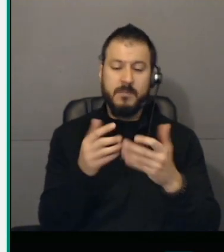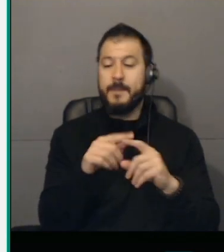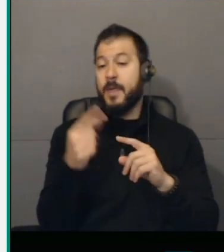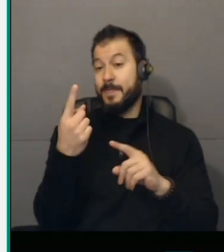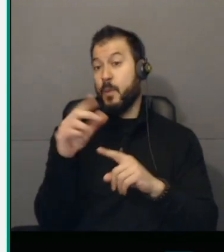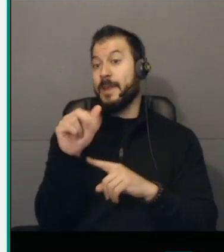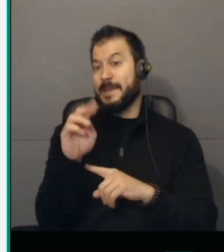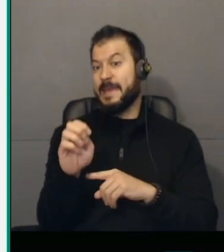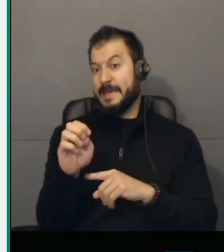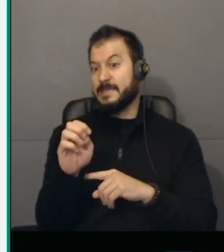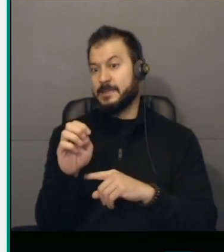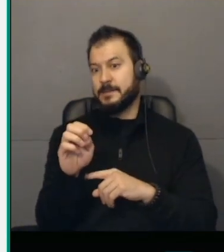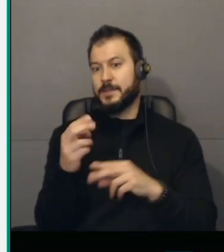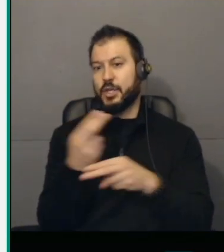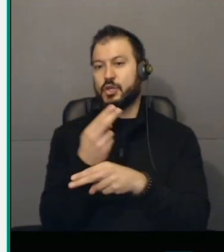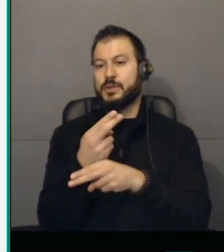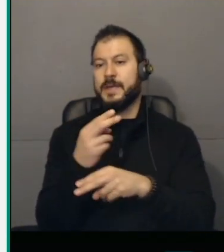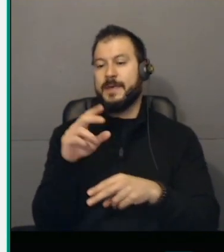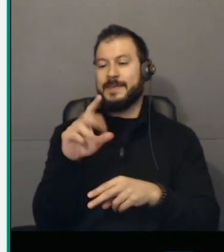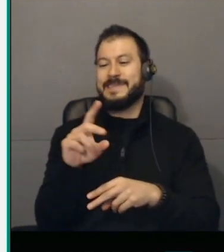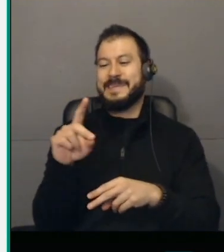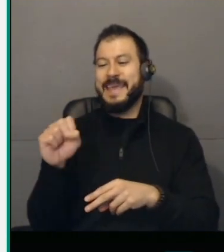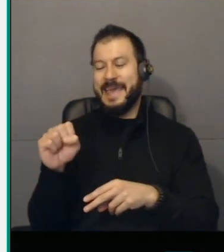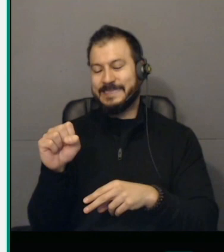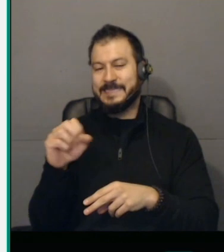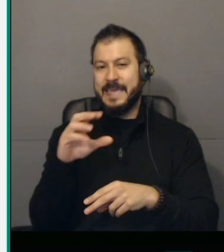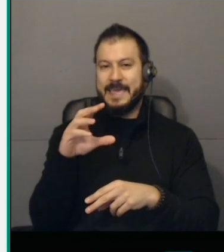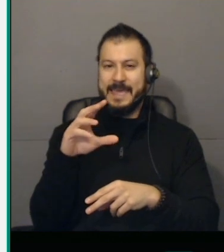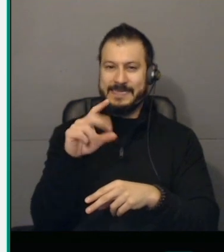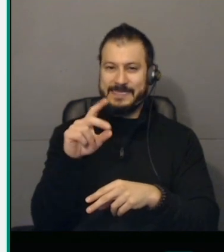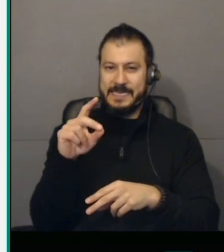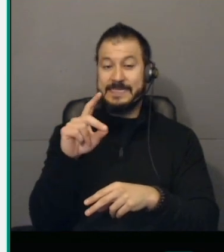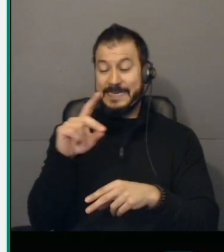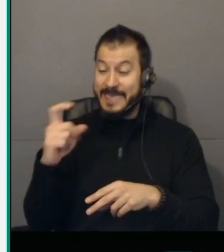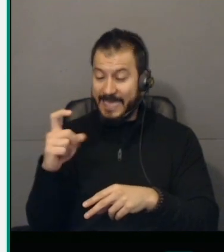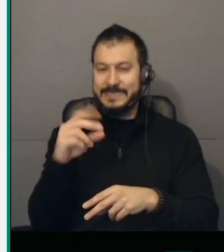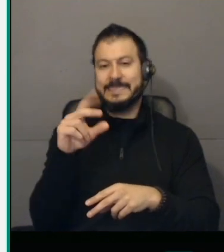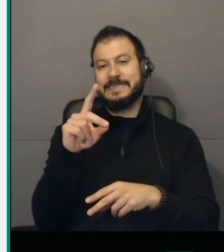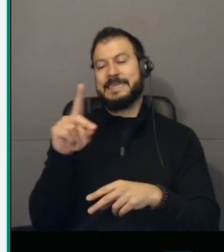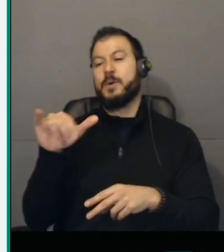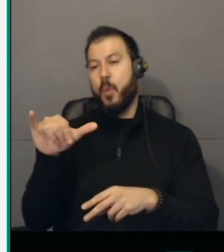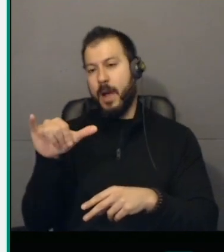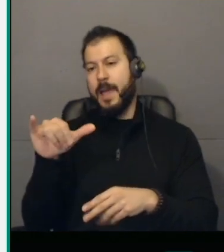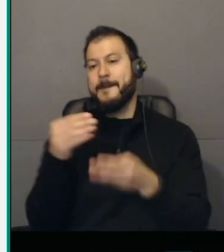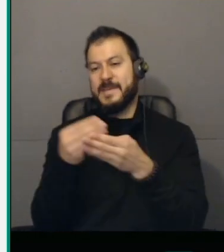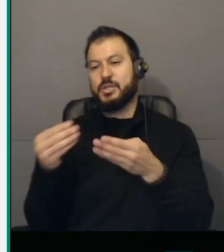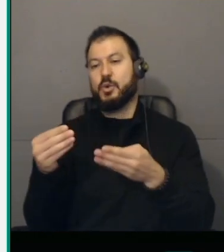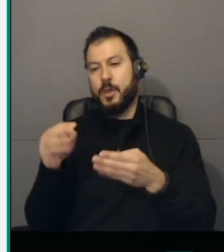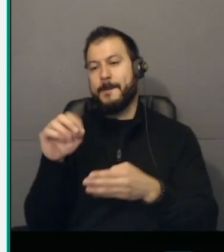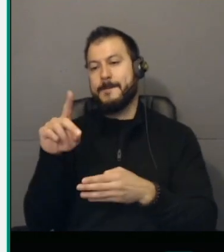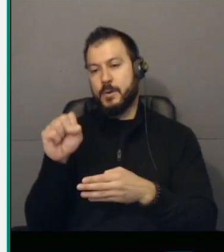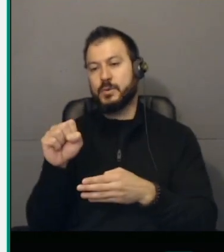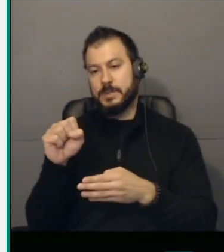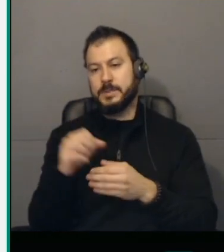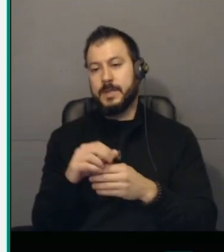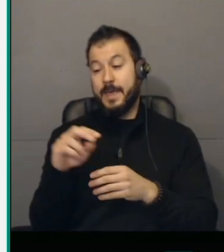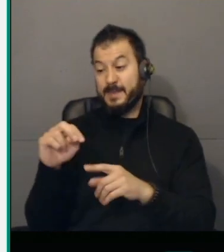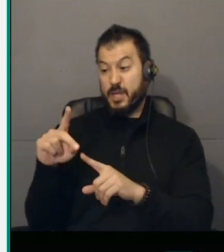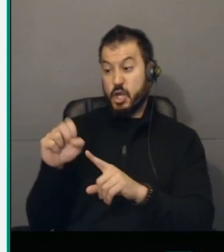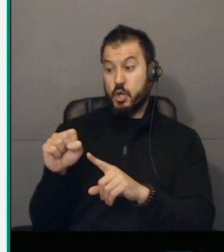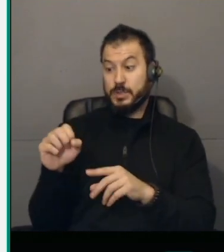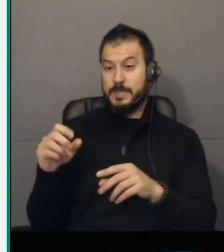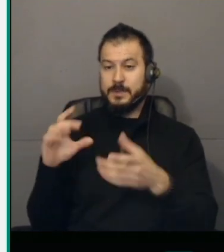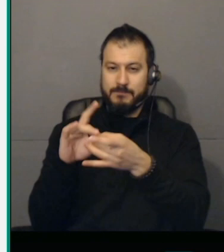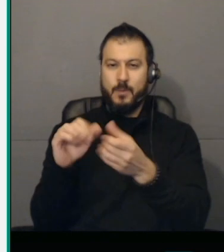the one case it does is the use of the DDX and DDY material nodes. Essentially, these material nodes correspond to